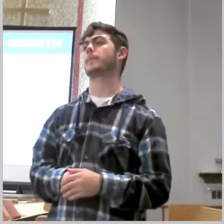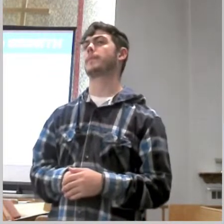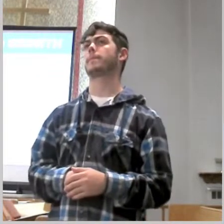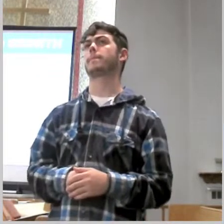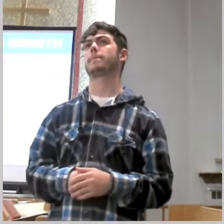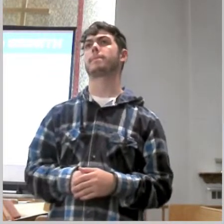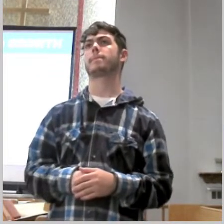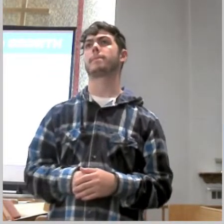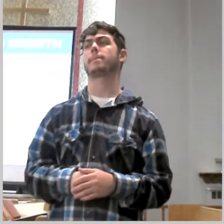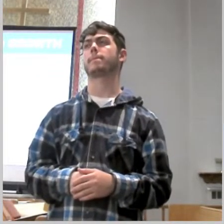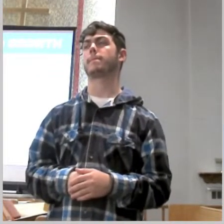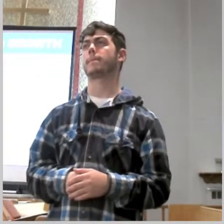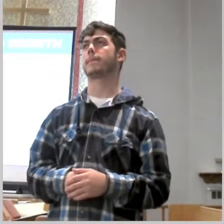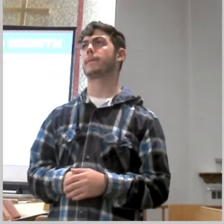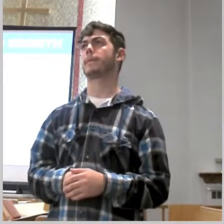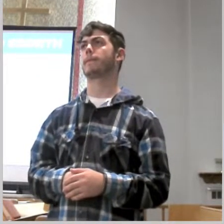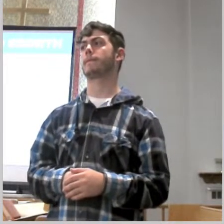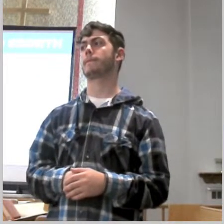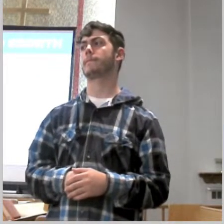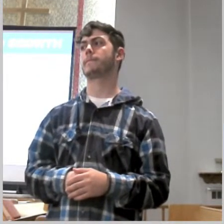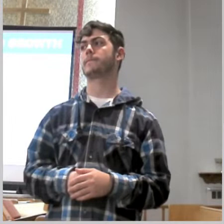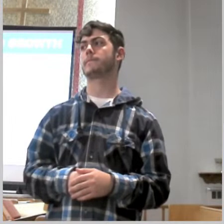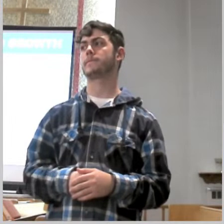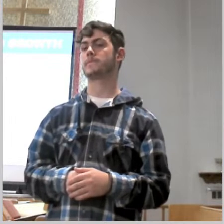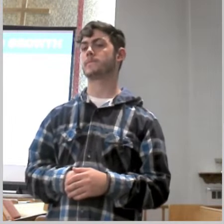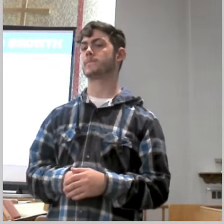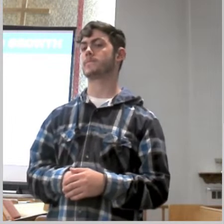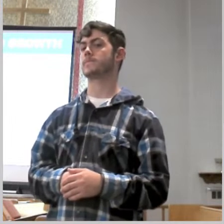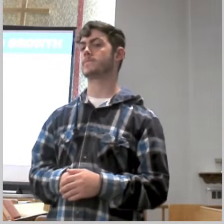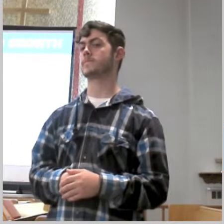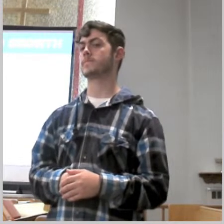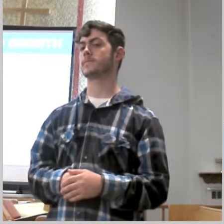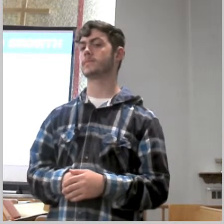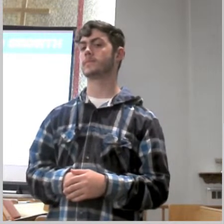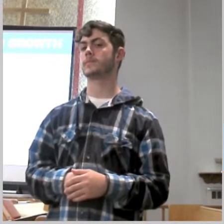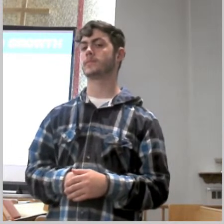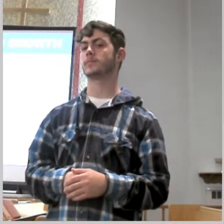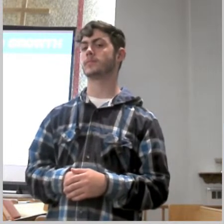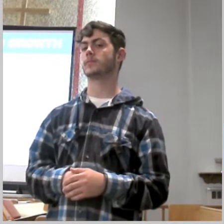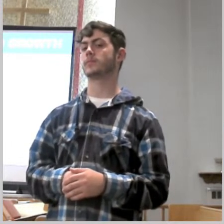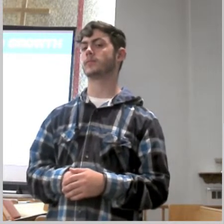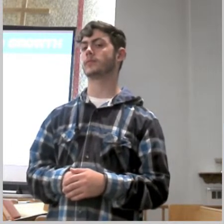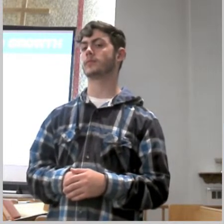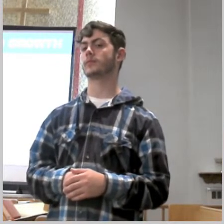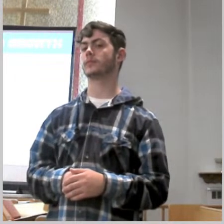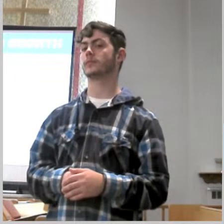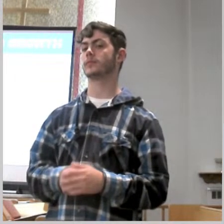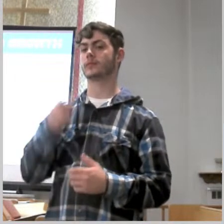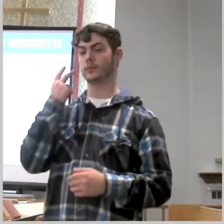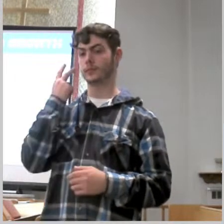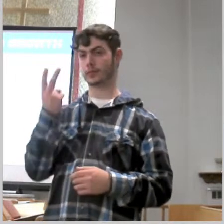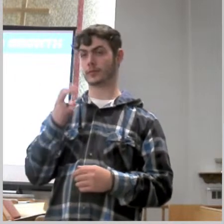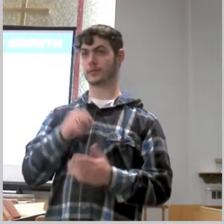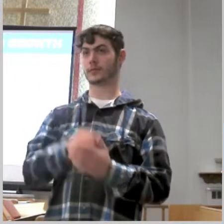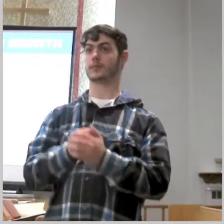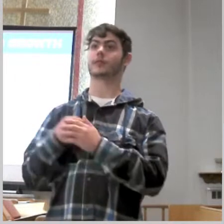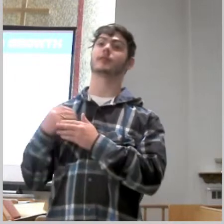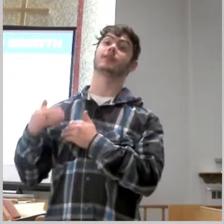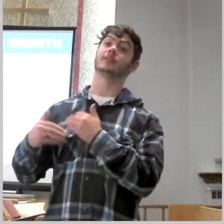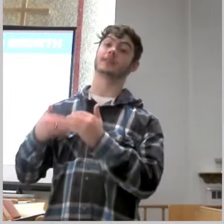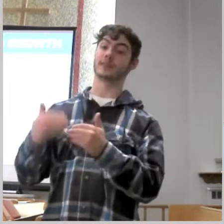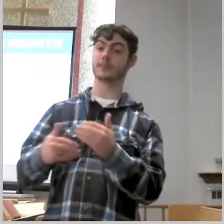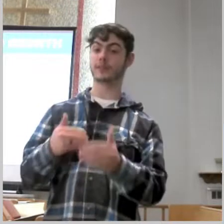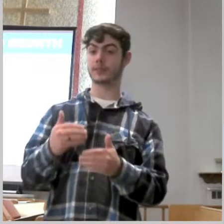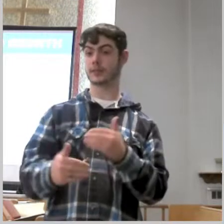by the love of Christ, transformed by the grace of God. And notice how this ended, right, in the highlighted words.